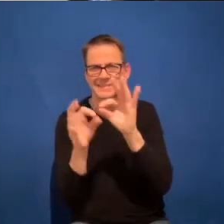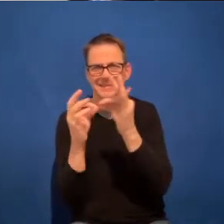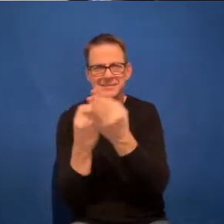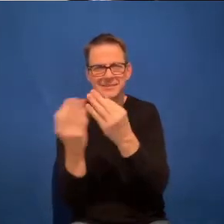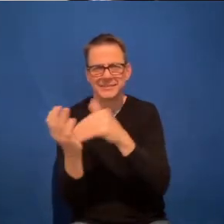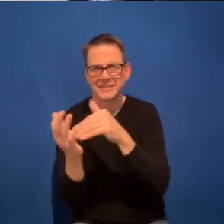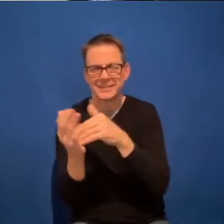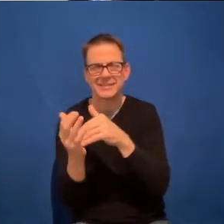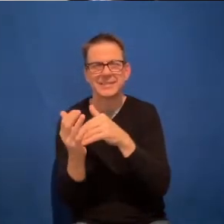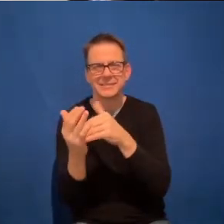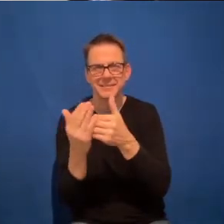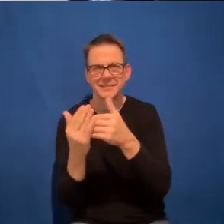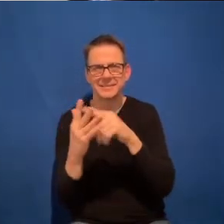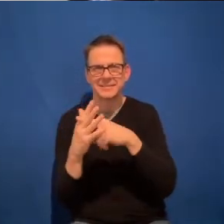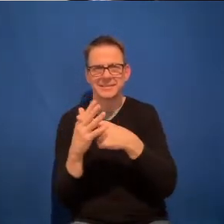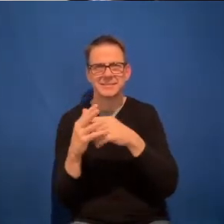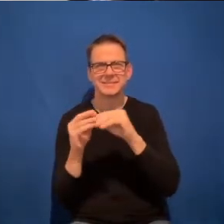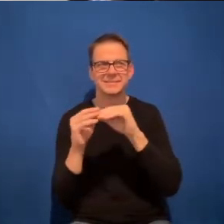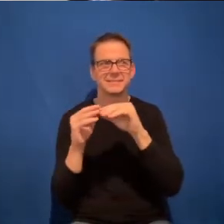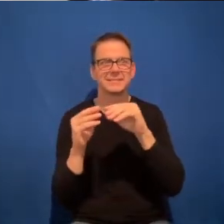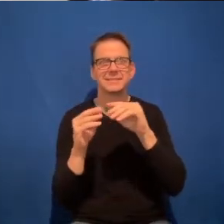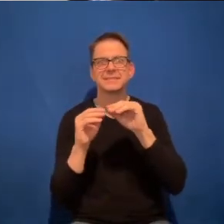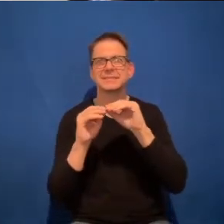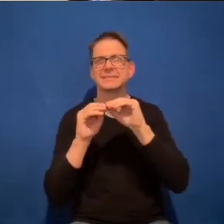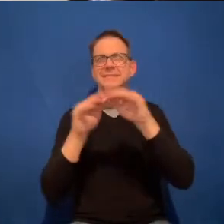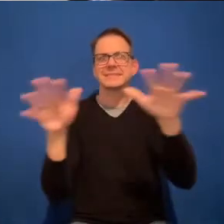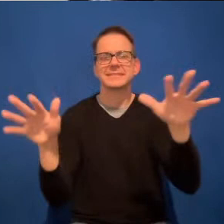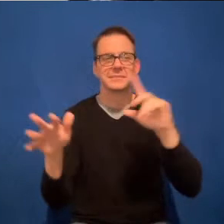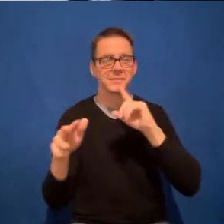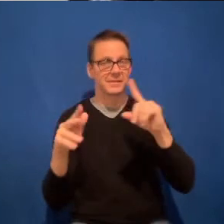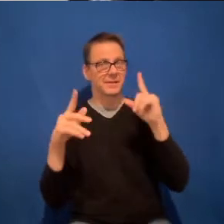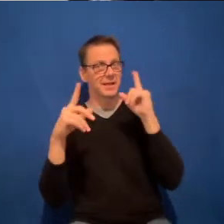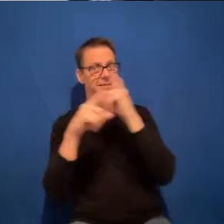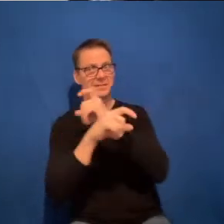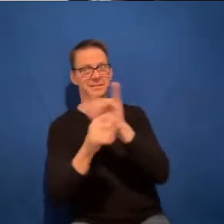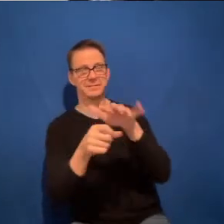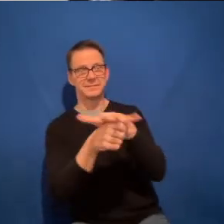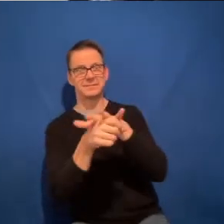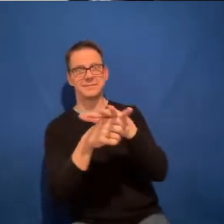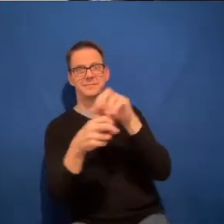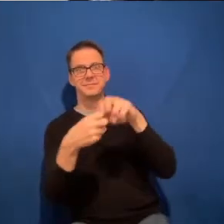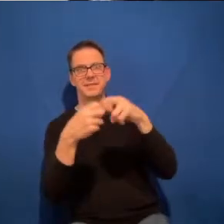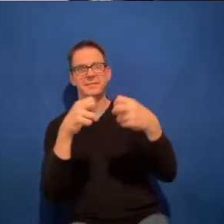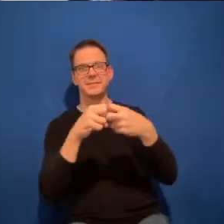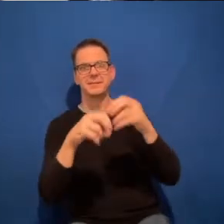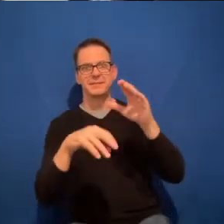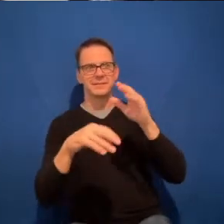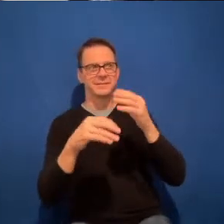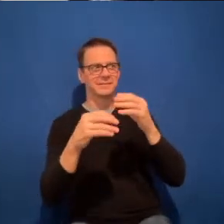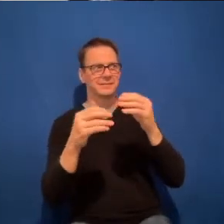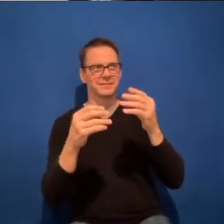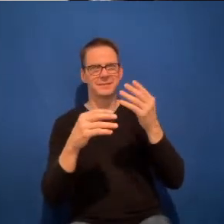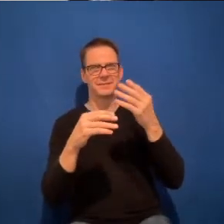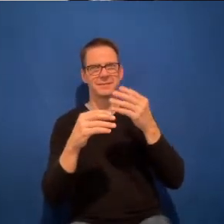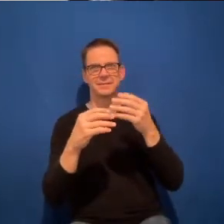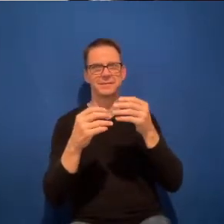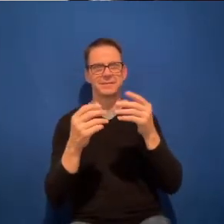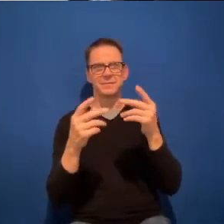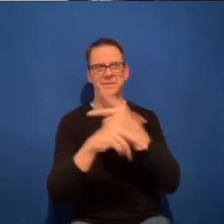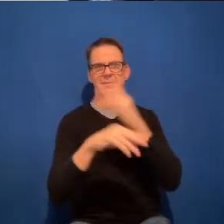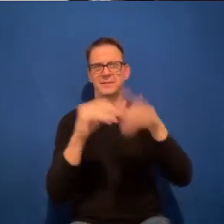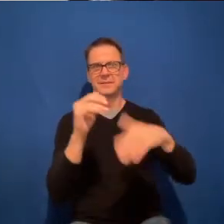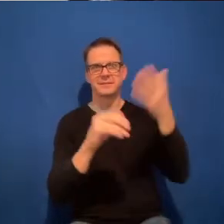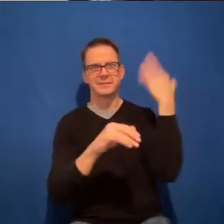this pandemic, we were dealing with much more complexity than probably 10 or 15 years ago. So the average patient that a family doctor was